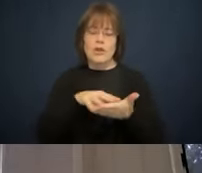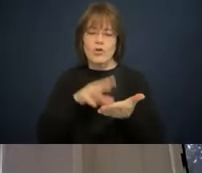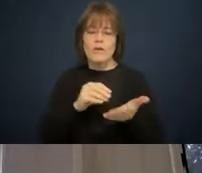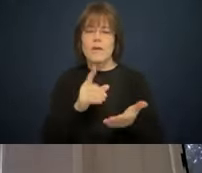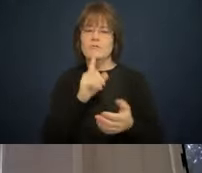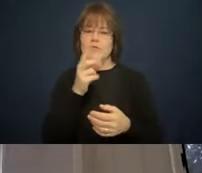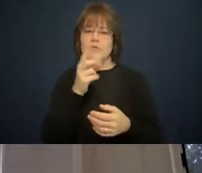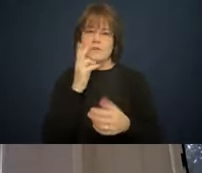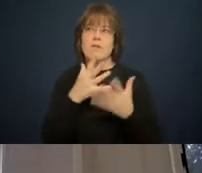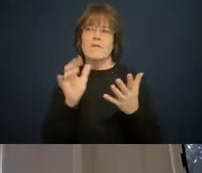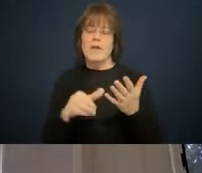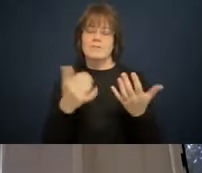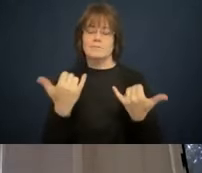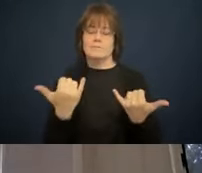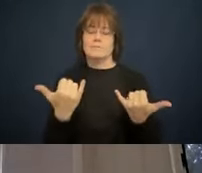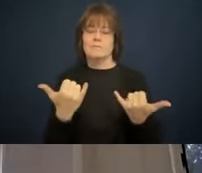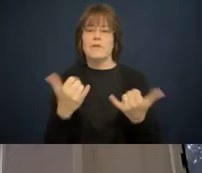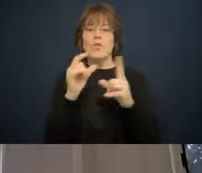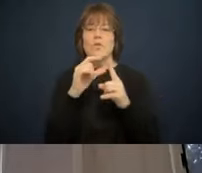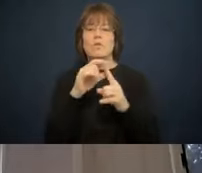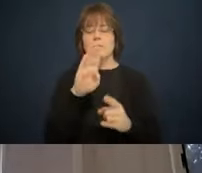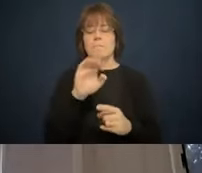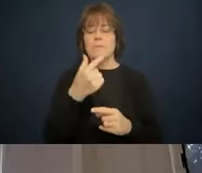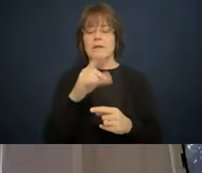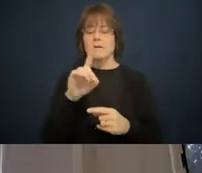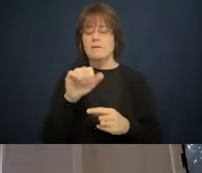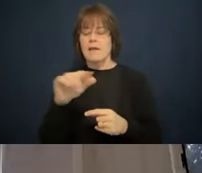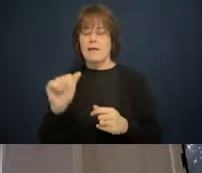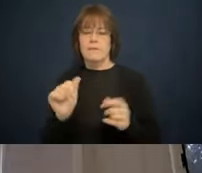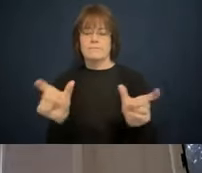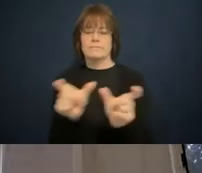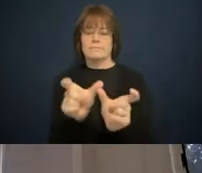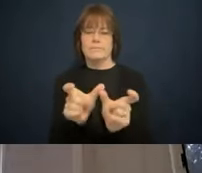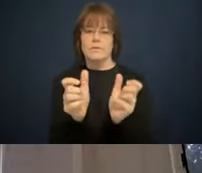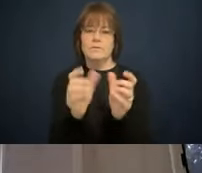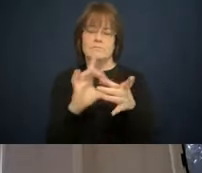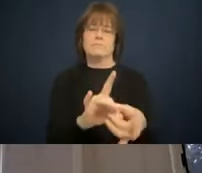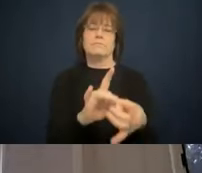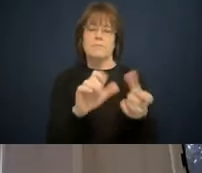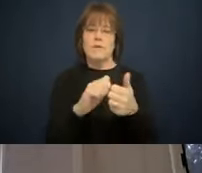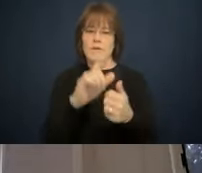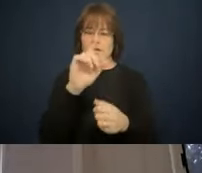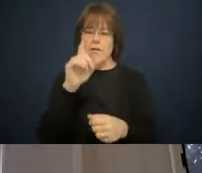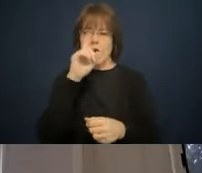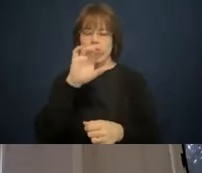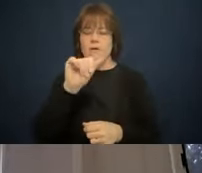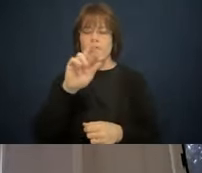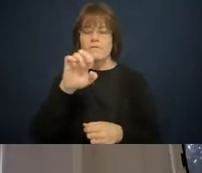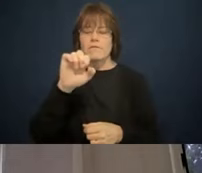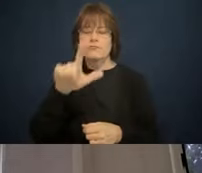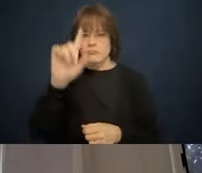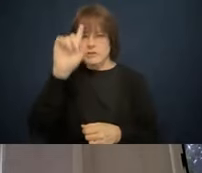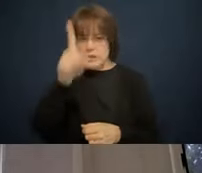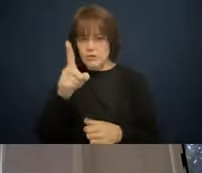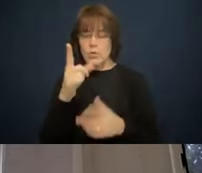you've seen a lot of those these days. The words big data are almost synonymous with artificial intelligence and what we can do with it and how